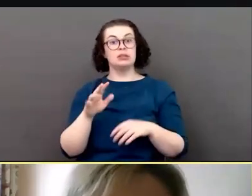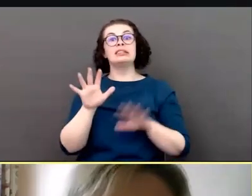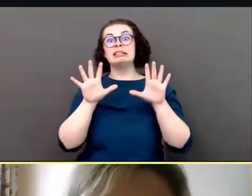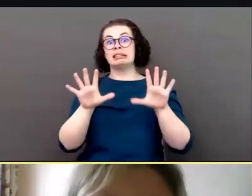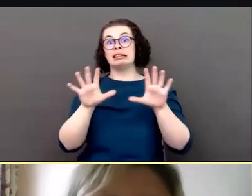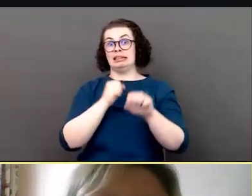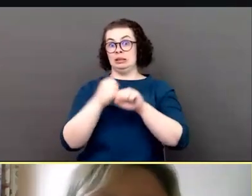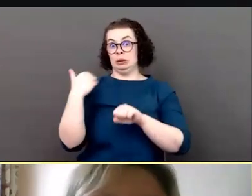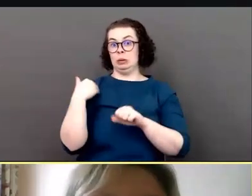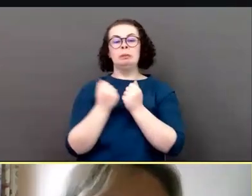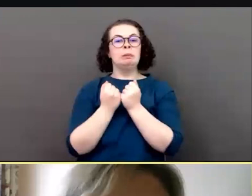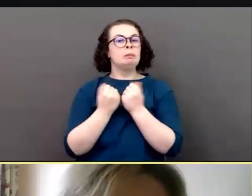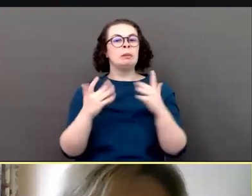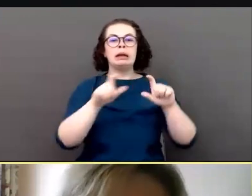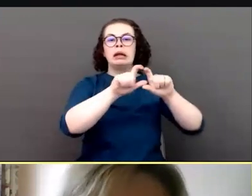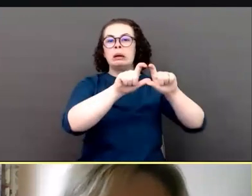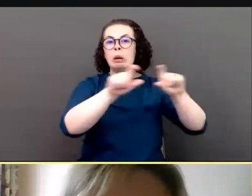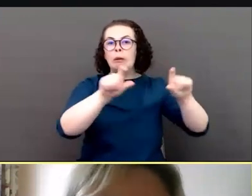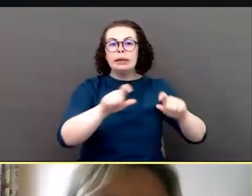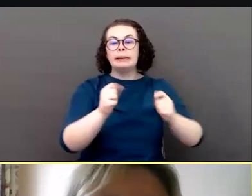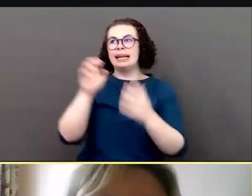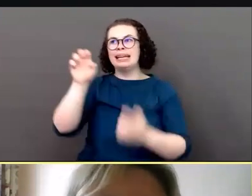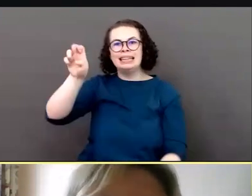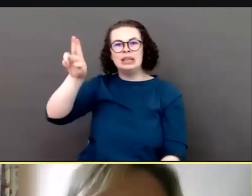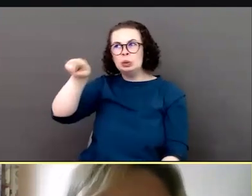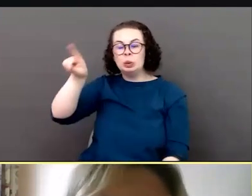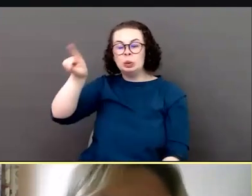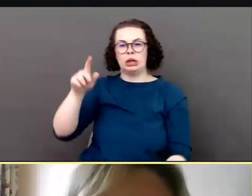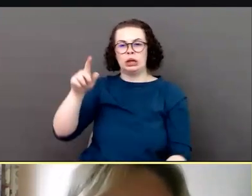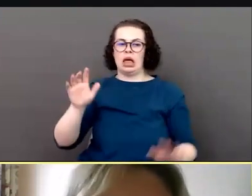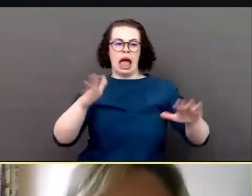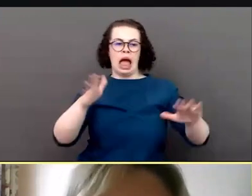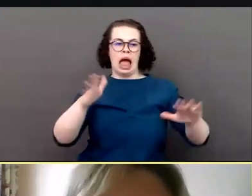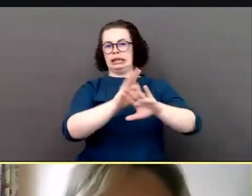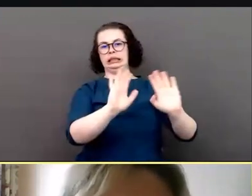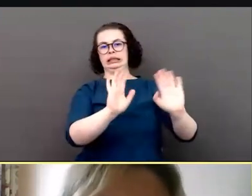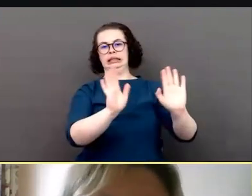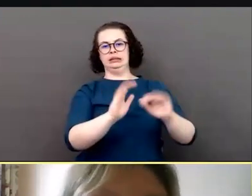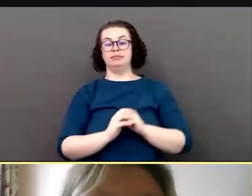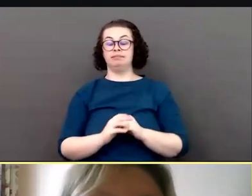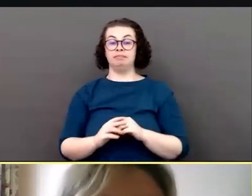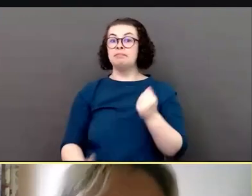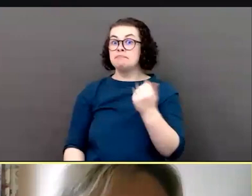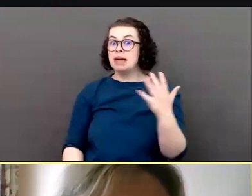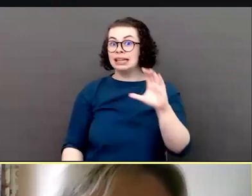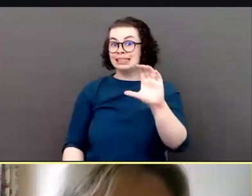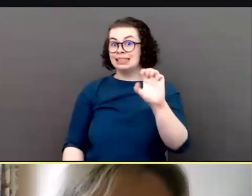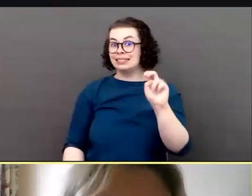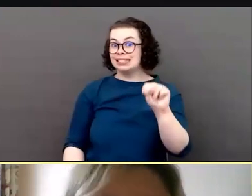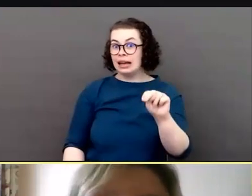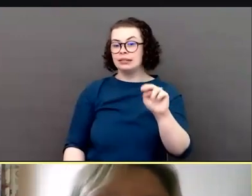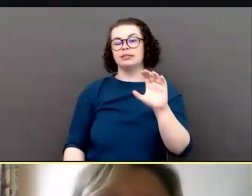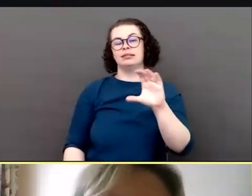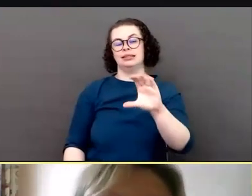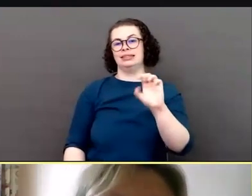accessibility at the European level. Several CENELEC members were not convinced, as